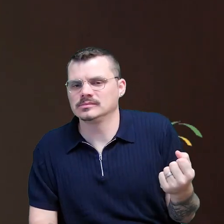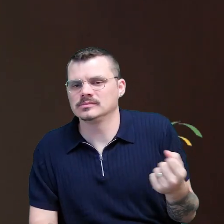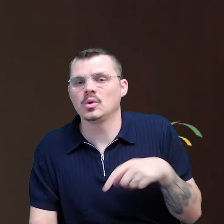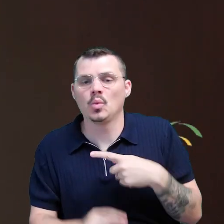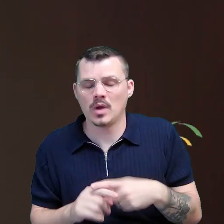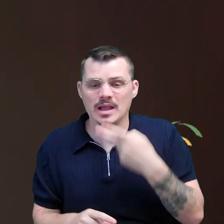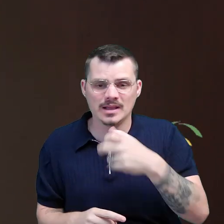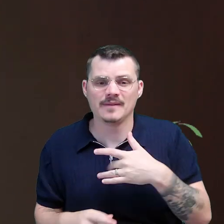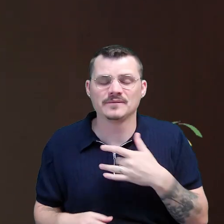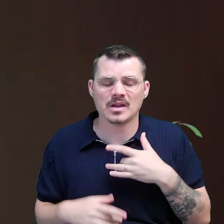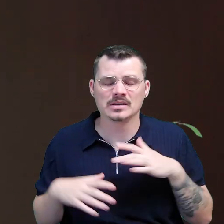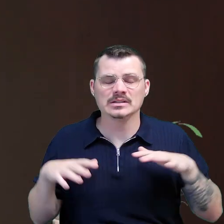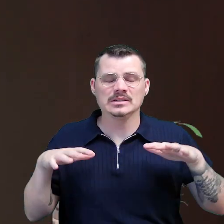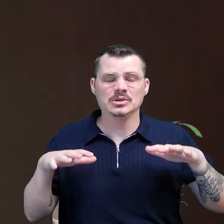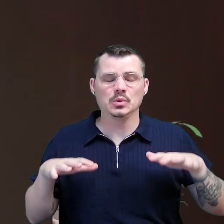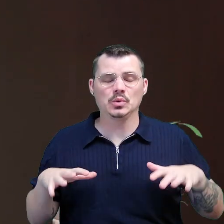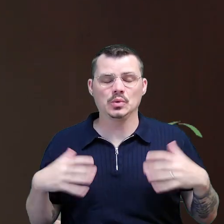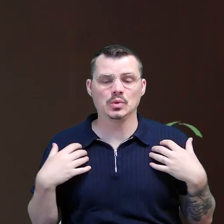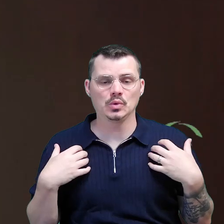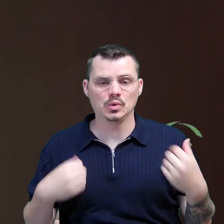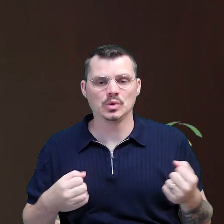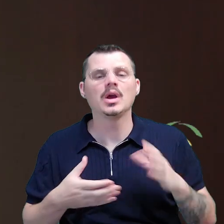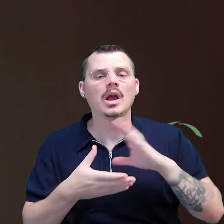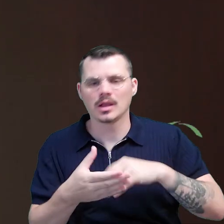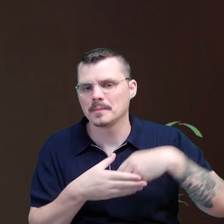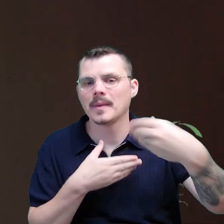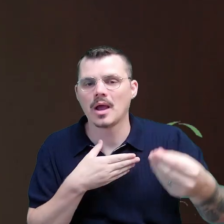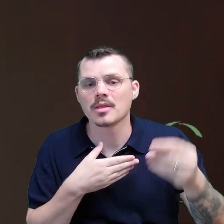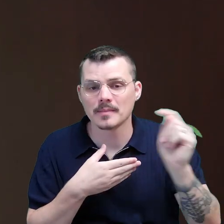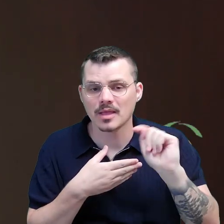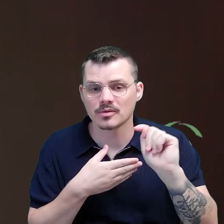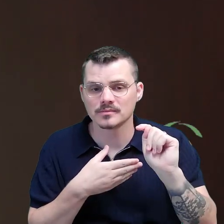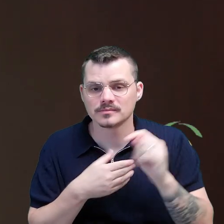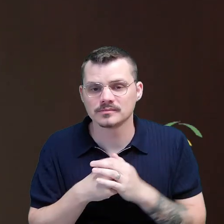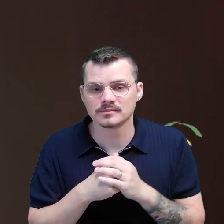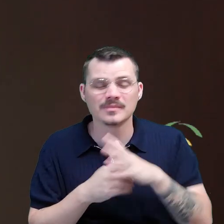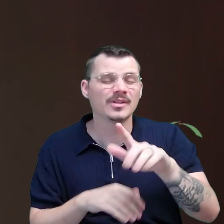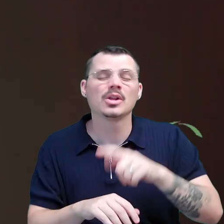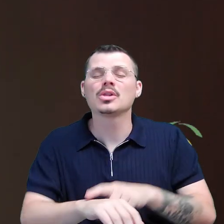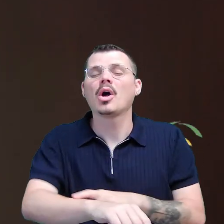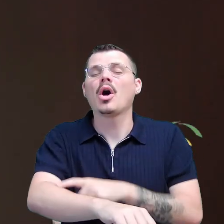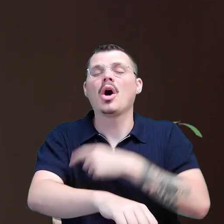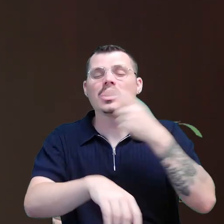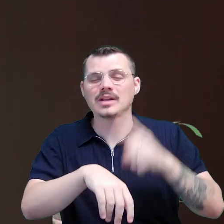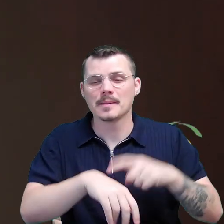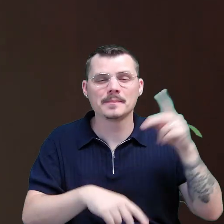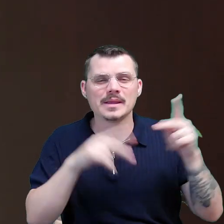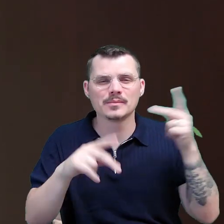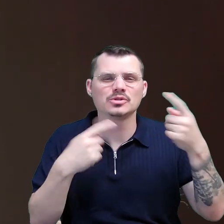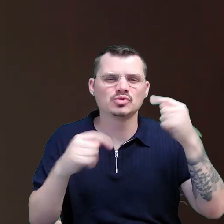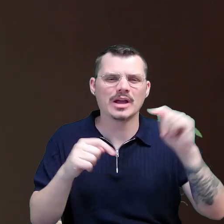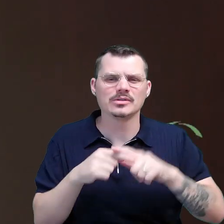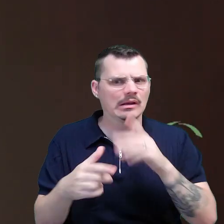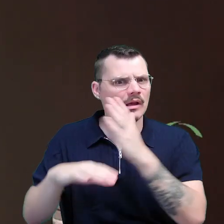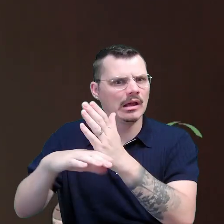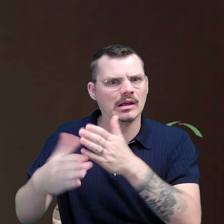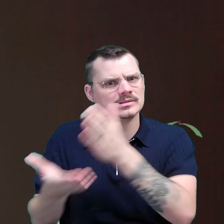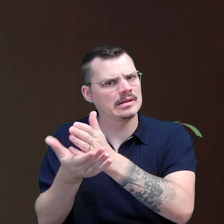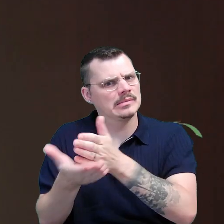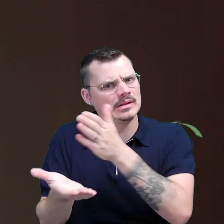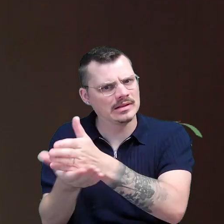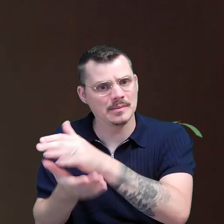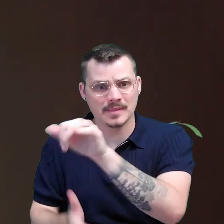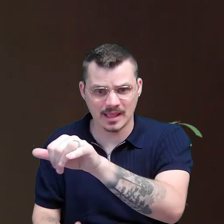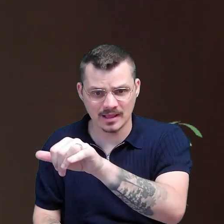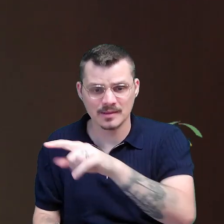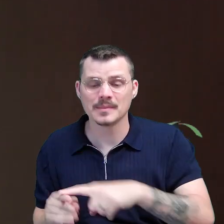when he was sufficiently recovered, he'd come back out. For a long time, people kept trying to interrupt that,